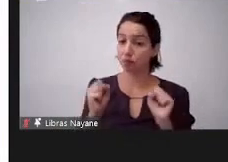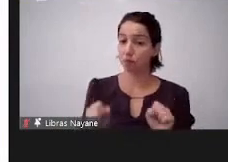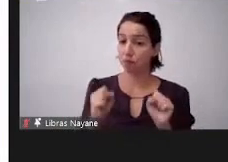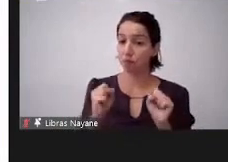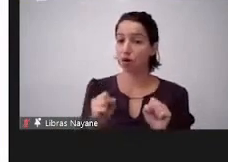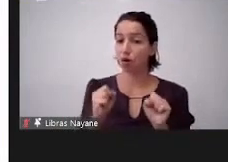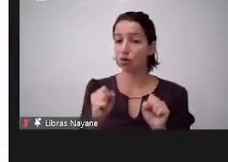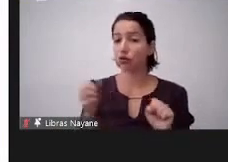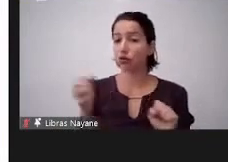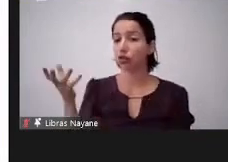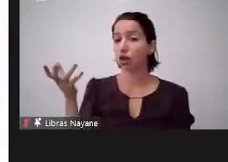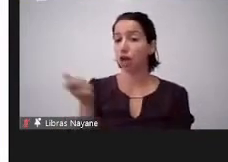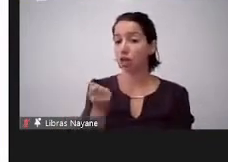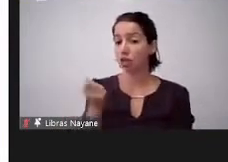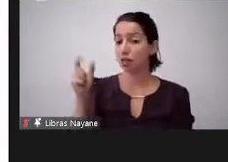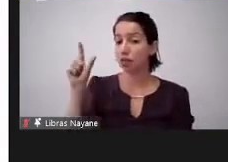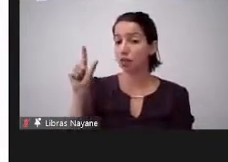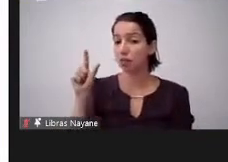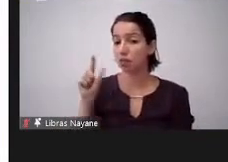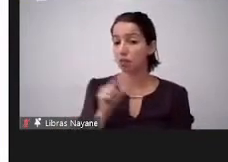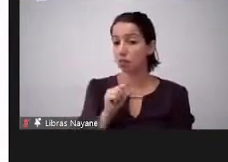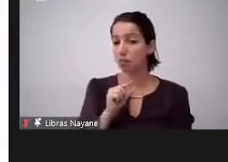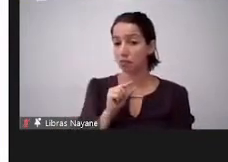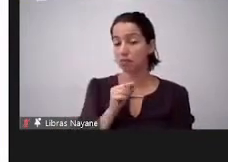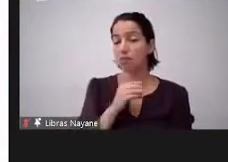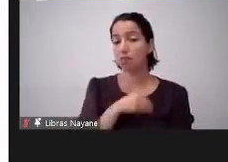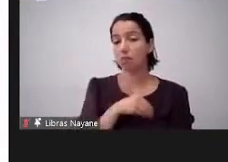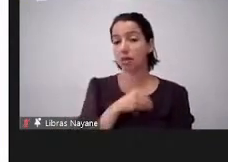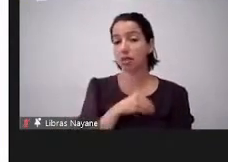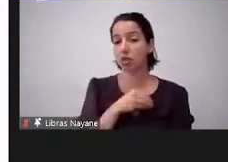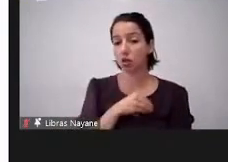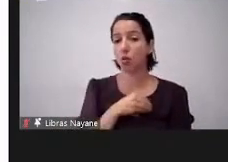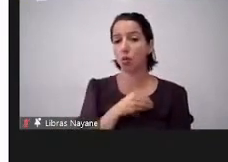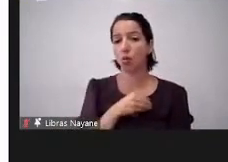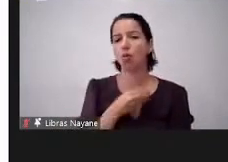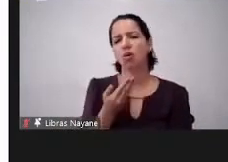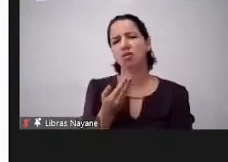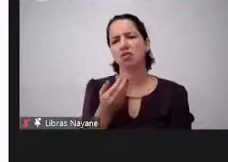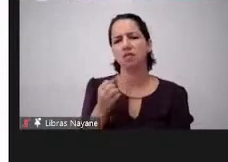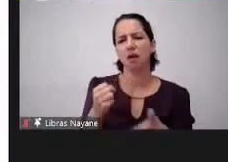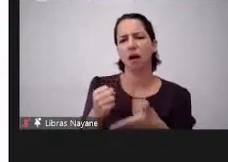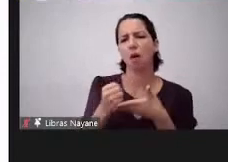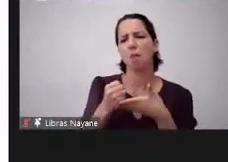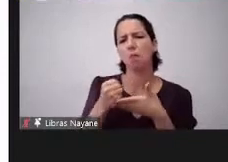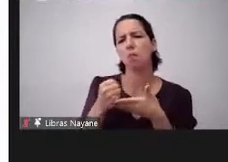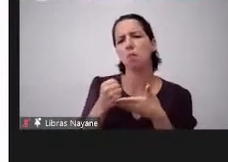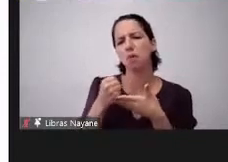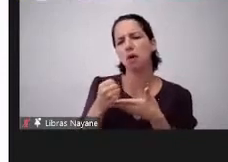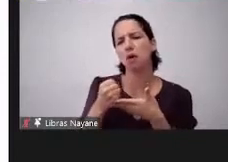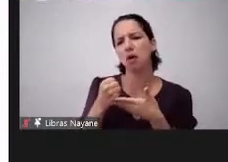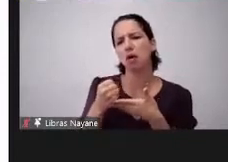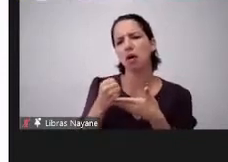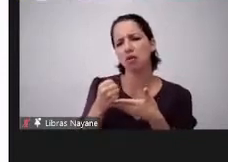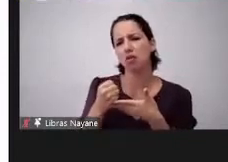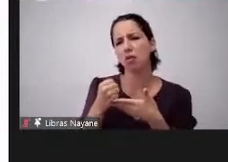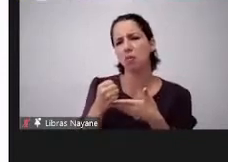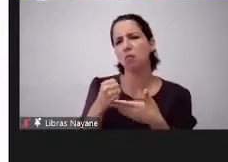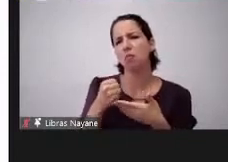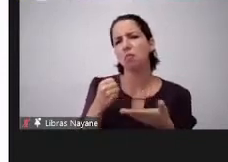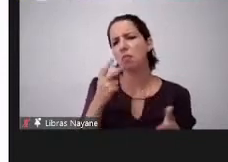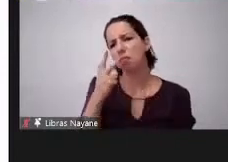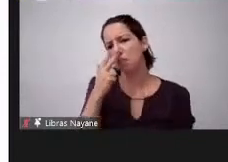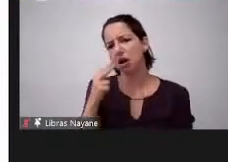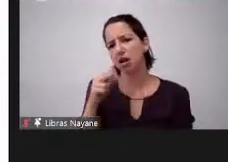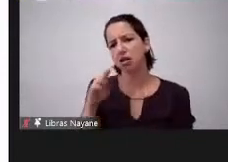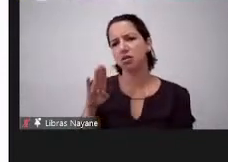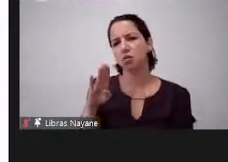that's paid to those individuals if they can find the money to save. And those who earn below